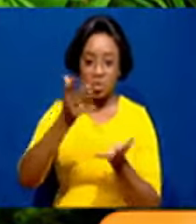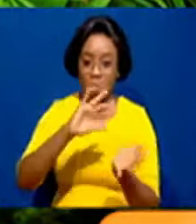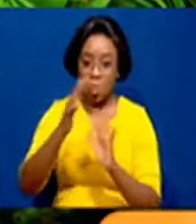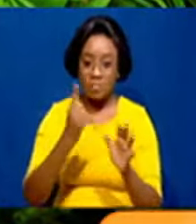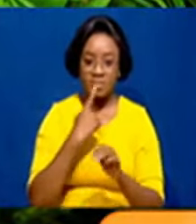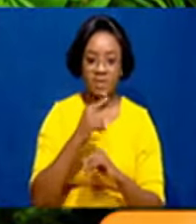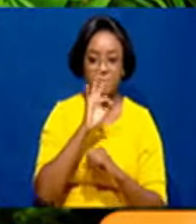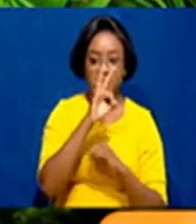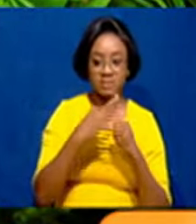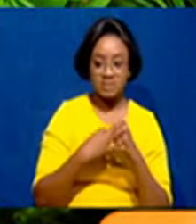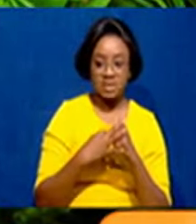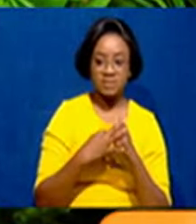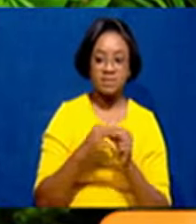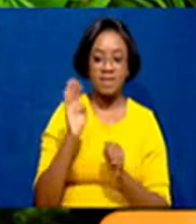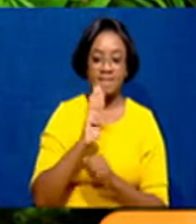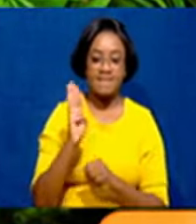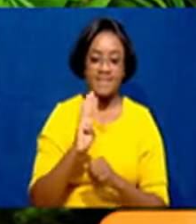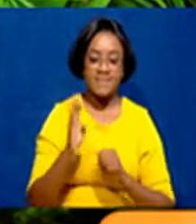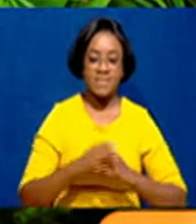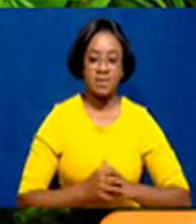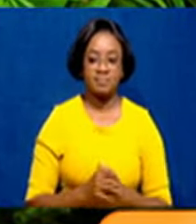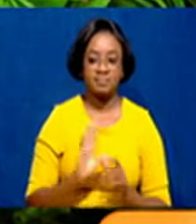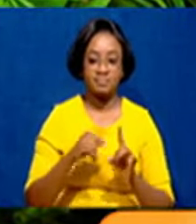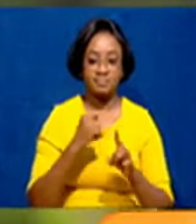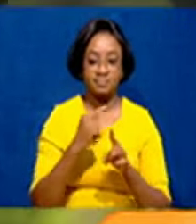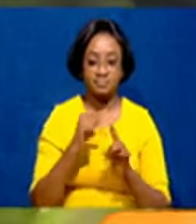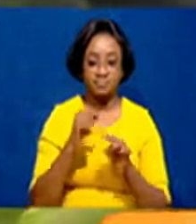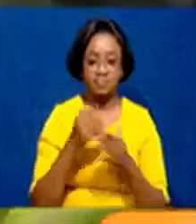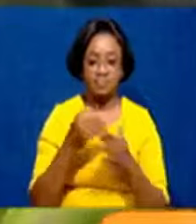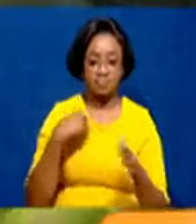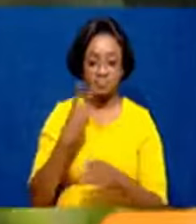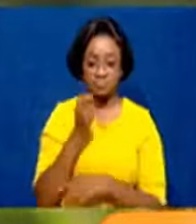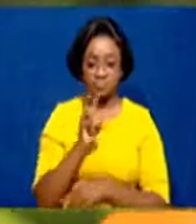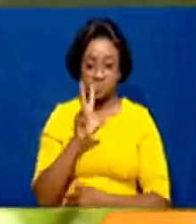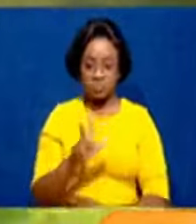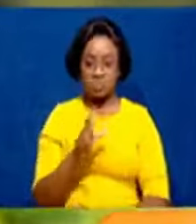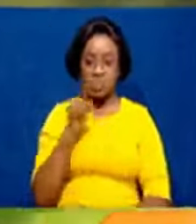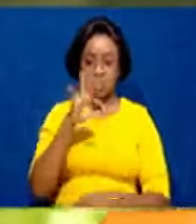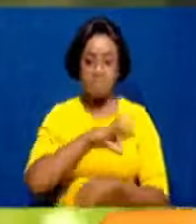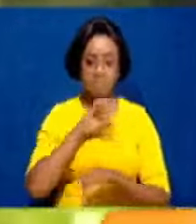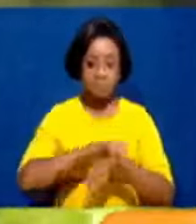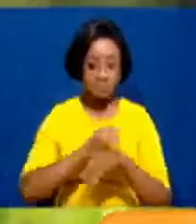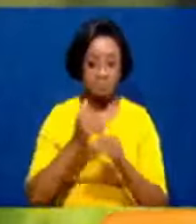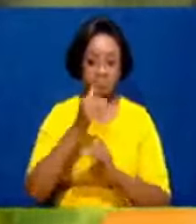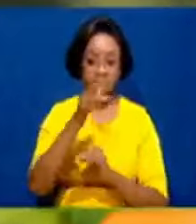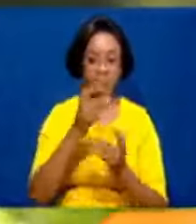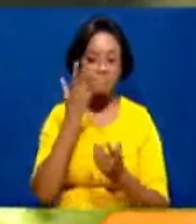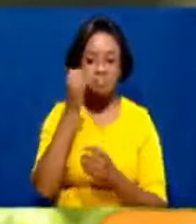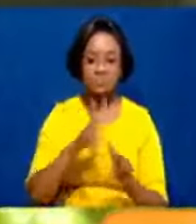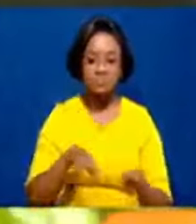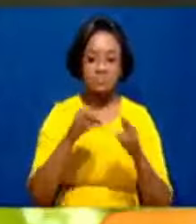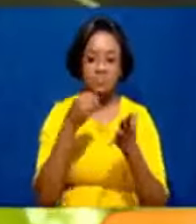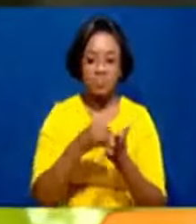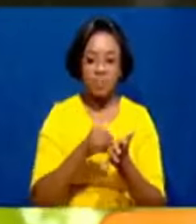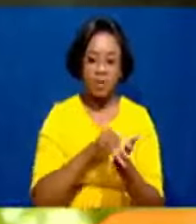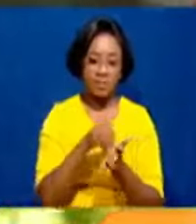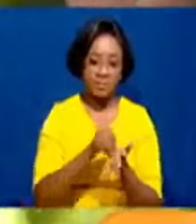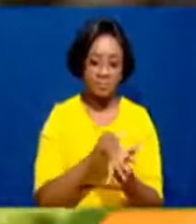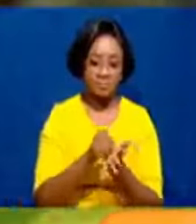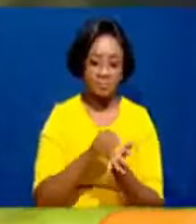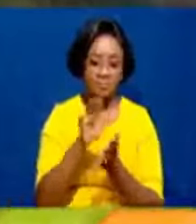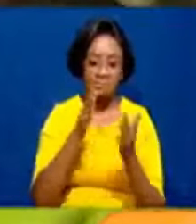138 billion shillings realized a year earlier. The earnings came on the back of a weaker currency, which saw the